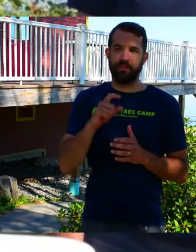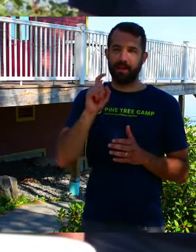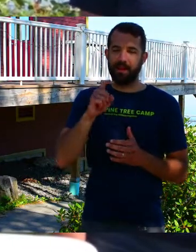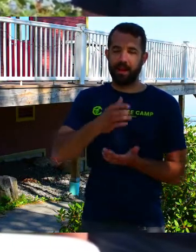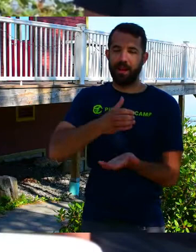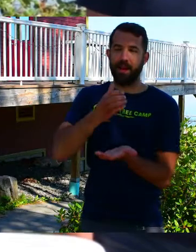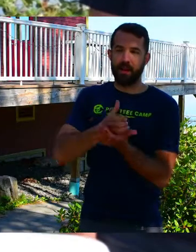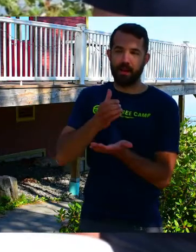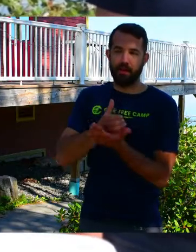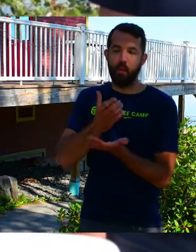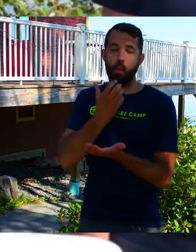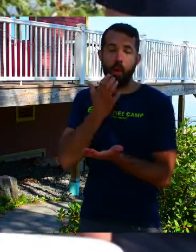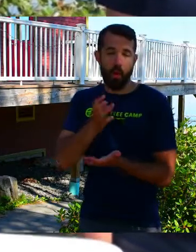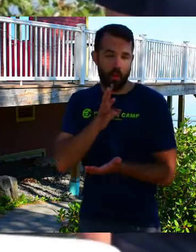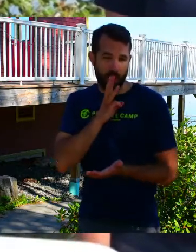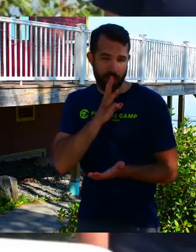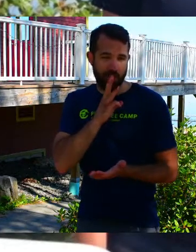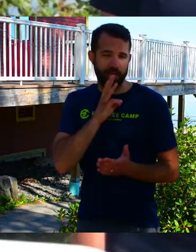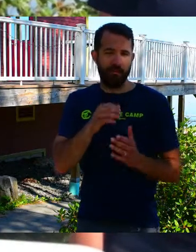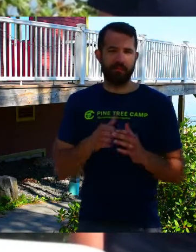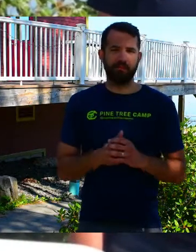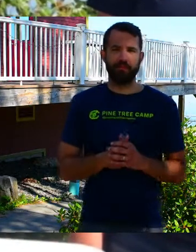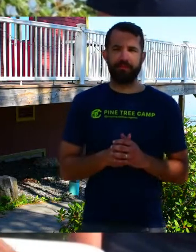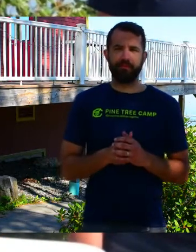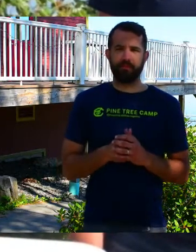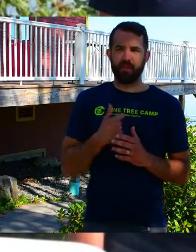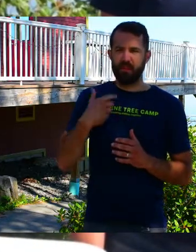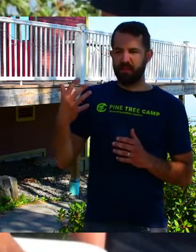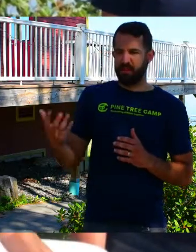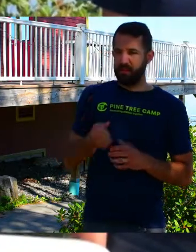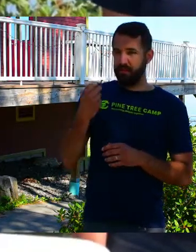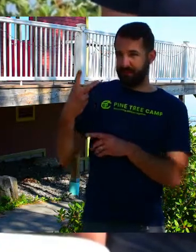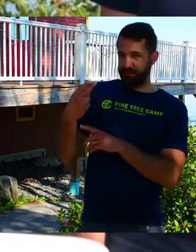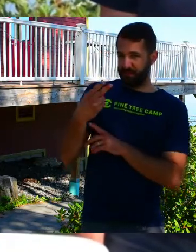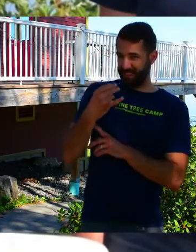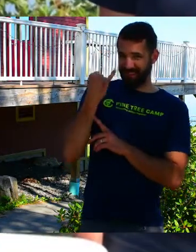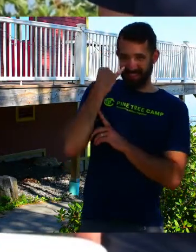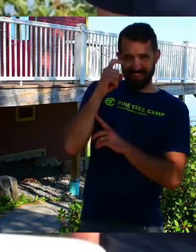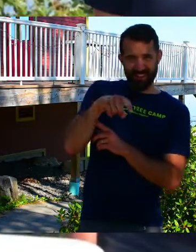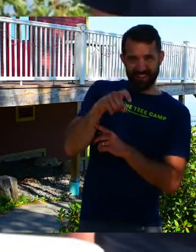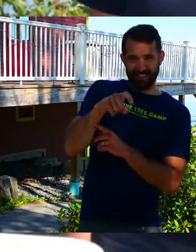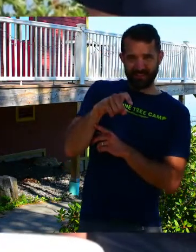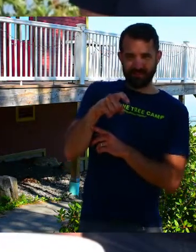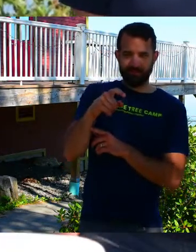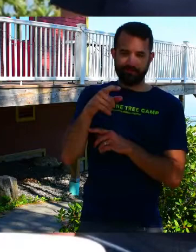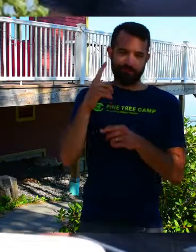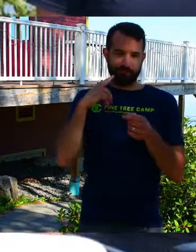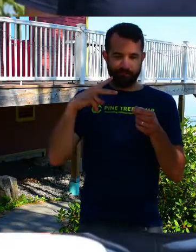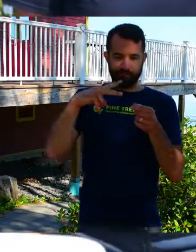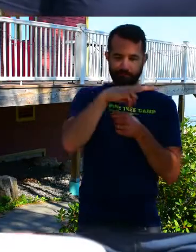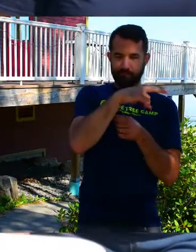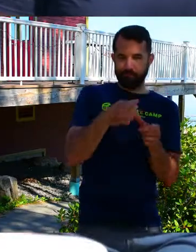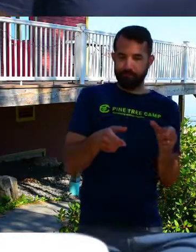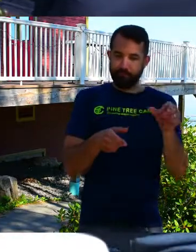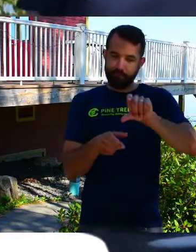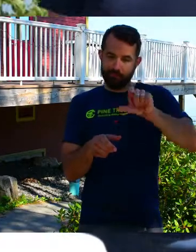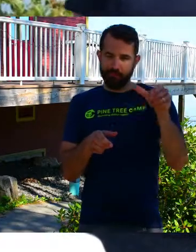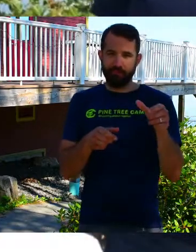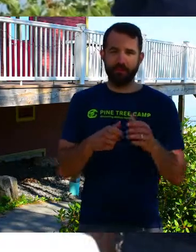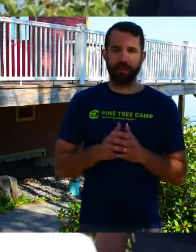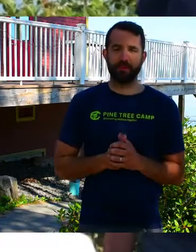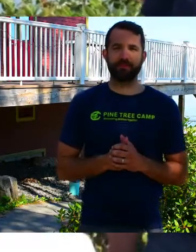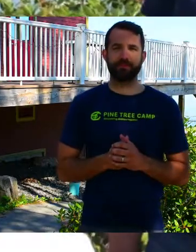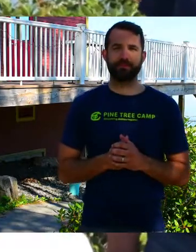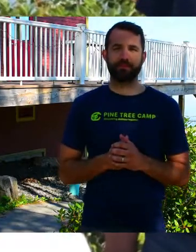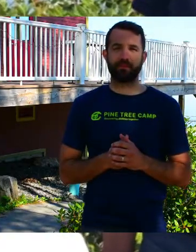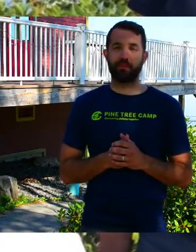water. And I grabbed some scissors just in case we wanted to open up the yeast or the sugar packets. All right, so to